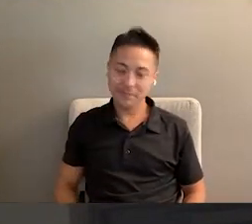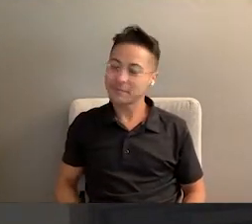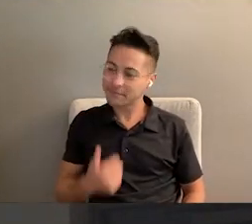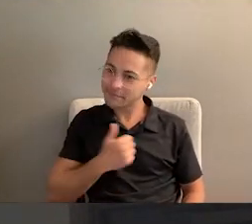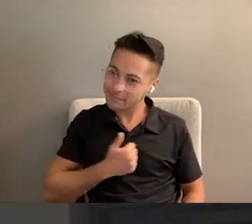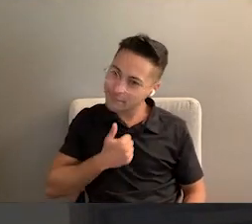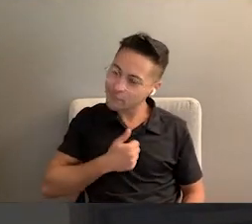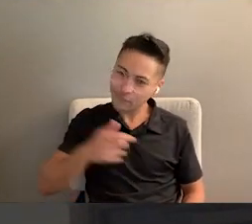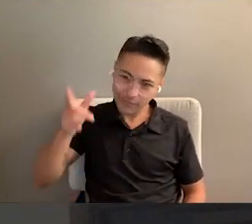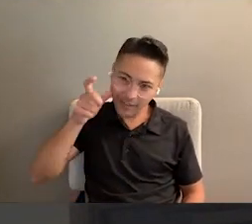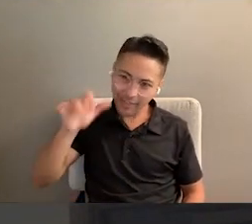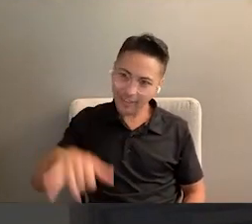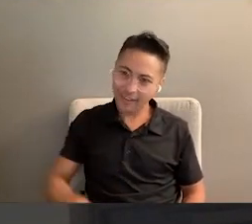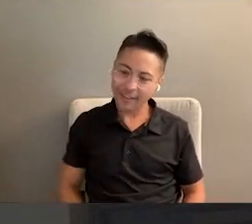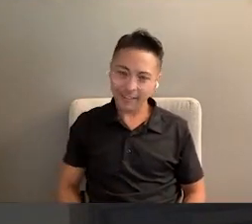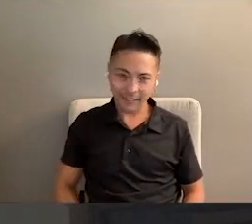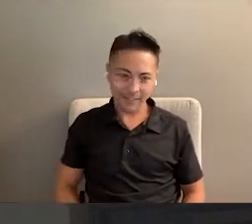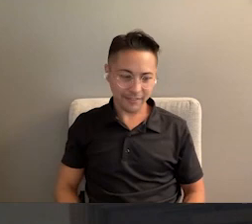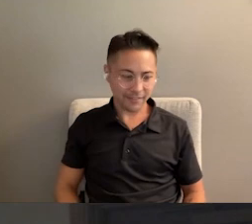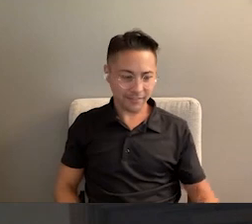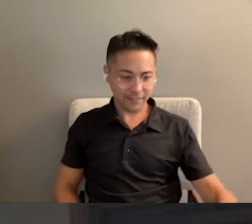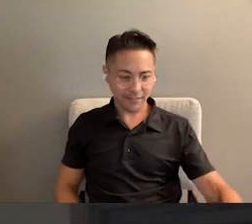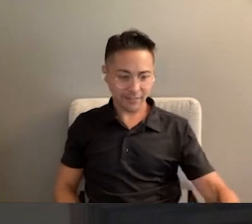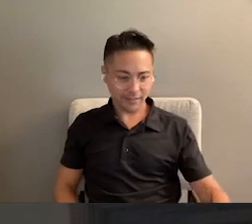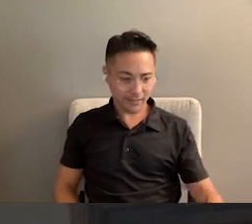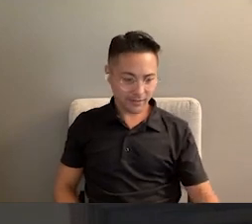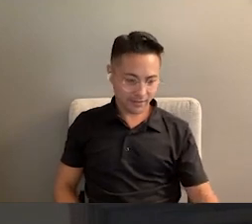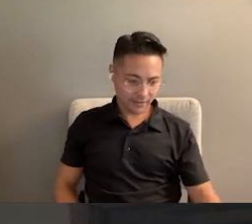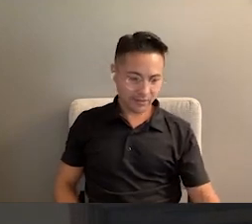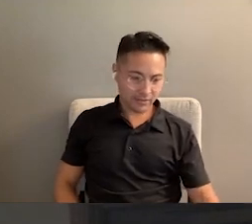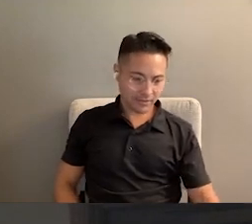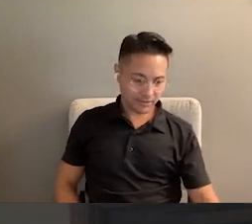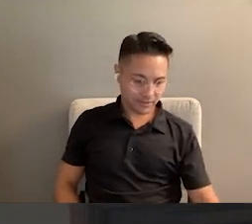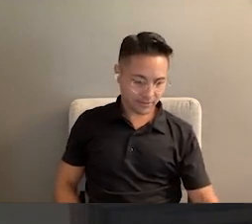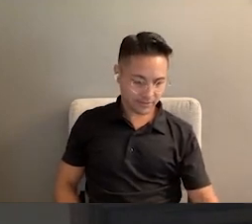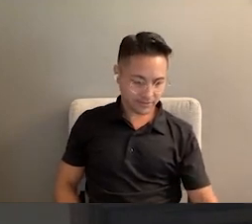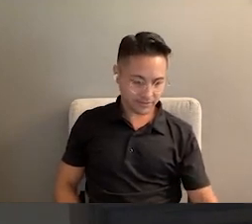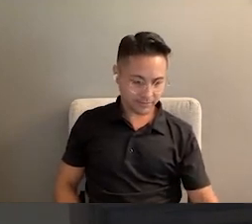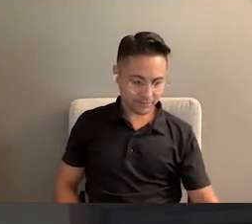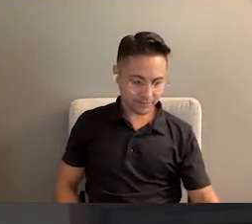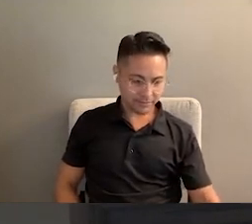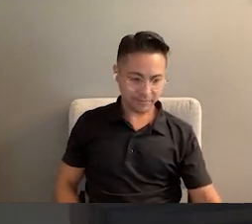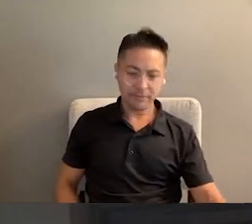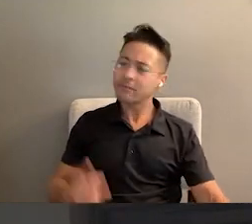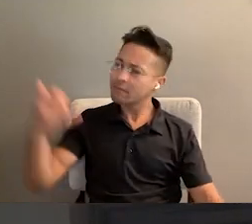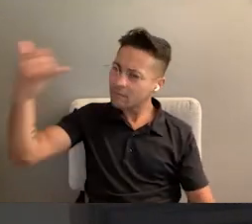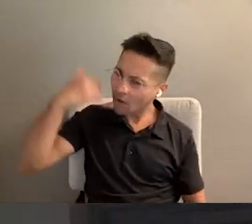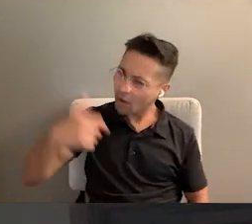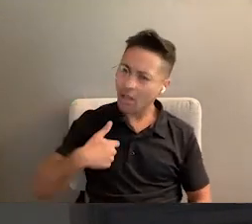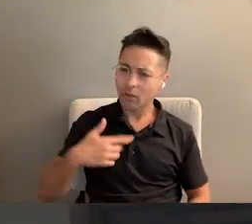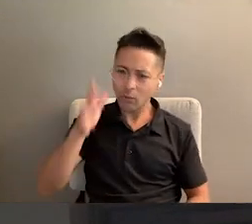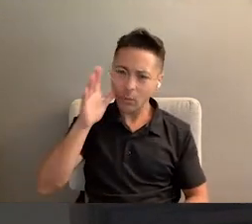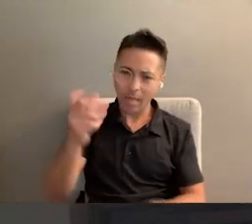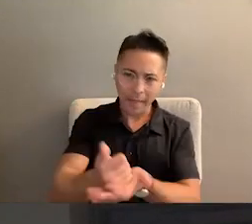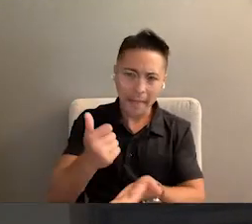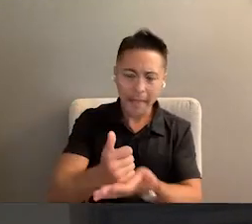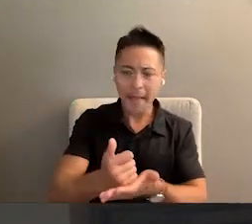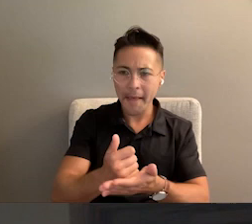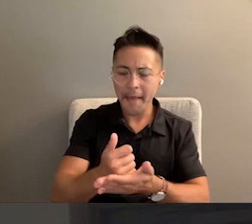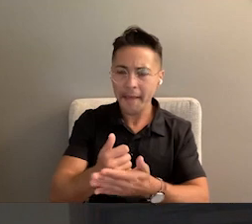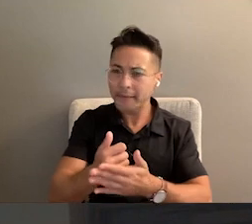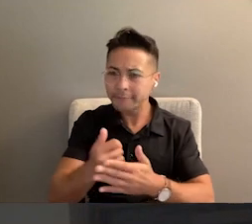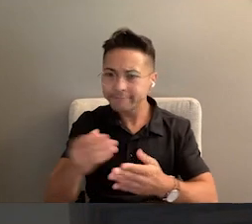give us a call. So I'm very sorry to hear that. So call us.